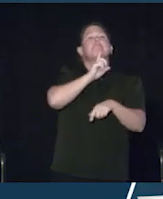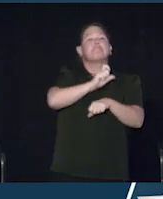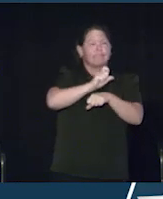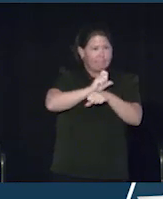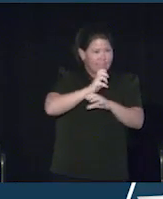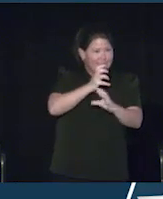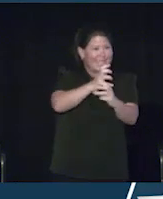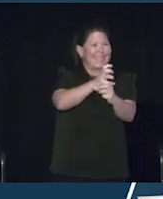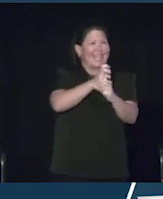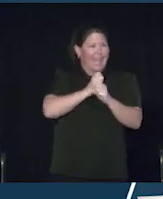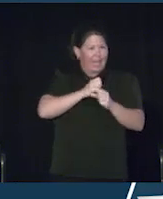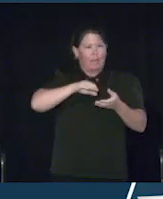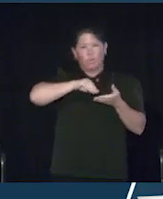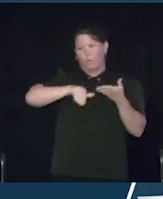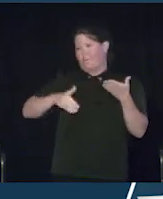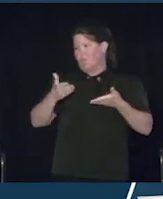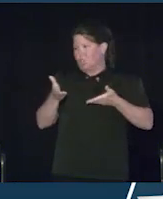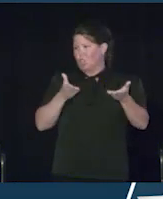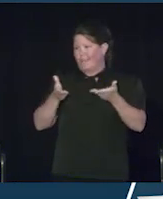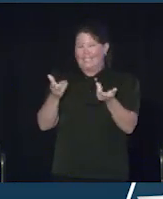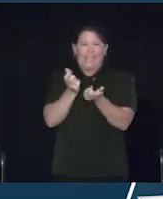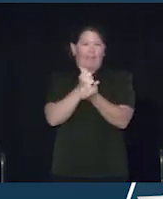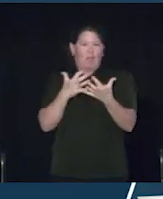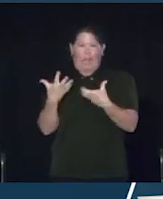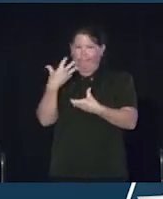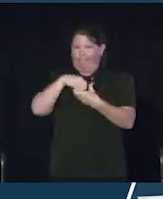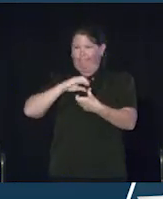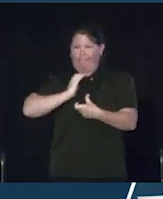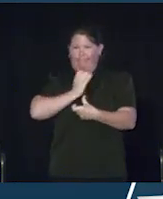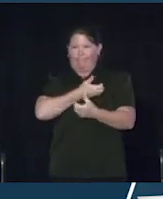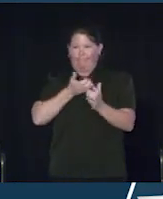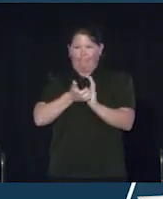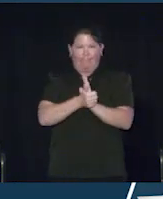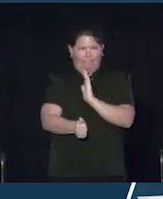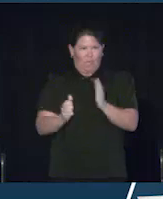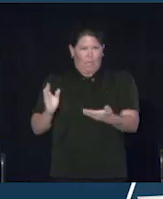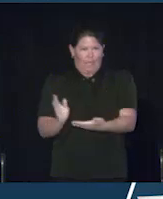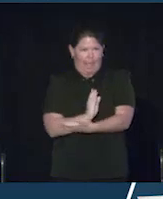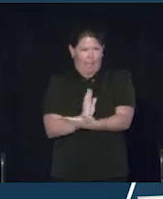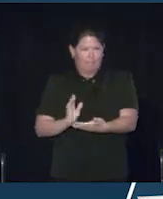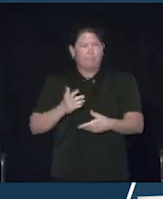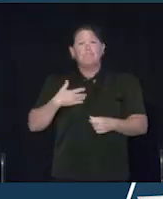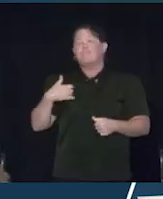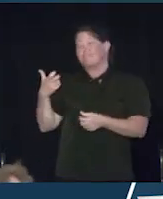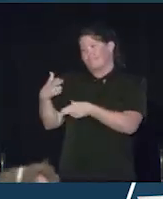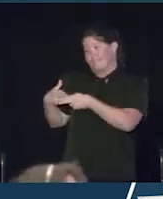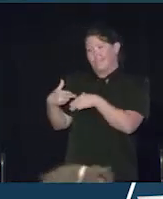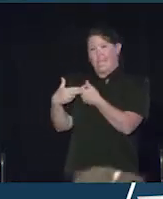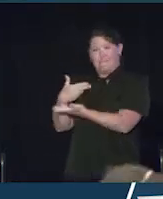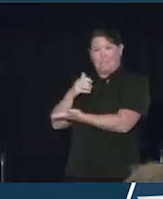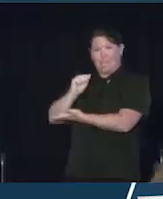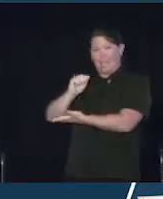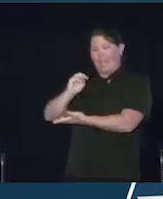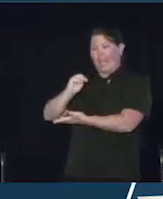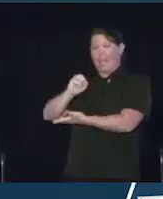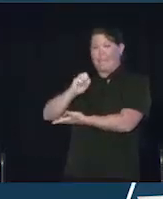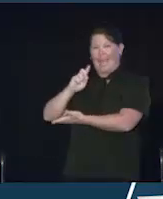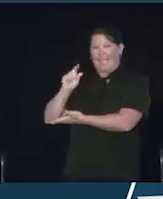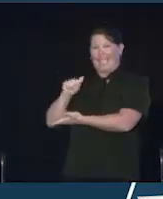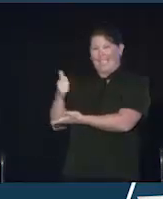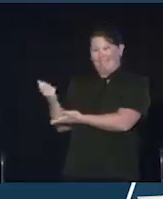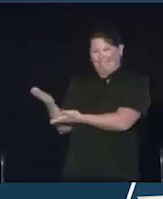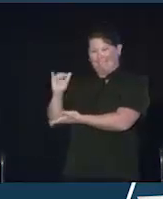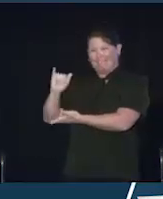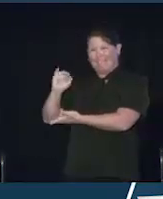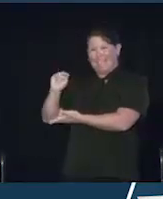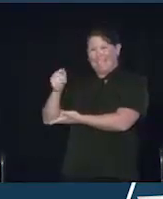waiver services. That's all within our purview. And with me is Amanda Ingracia. Hi, good